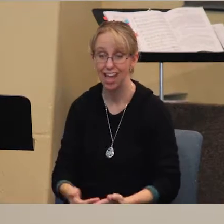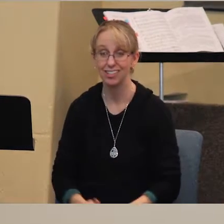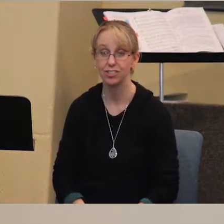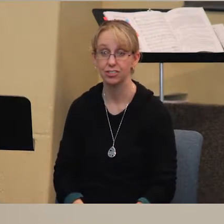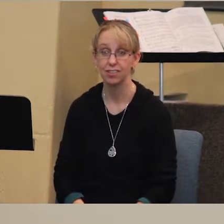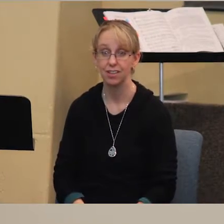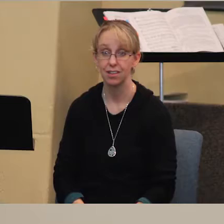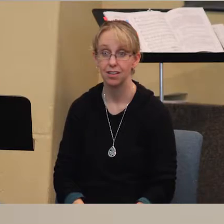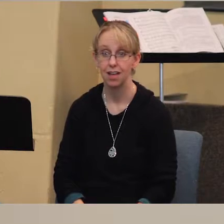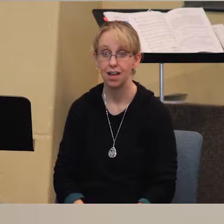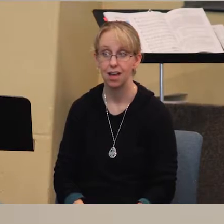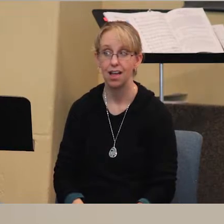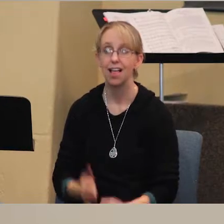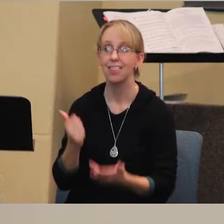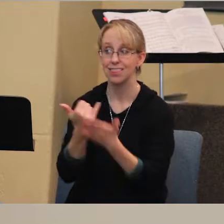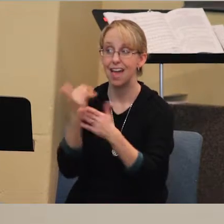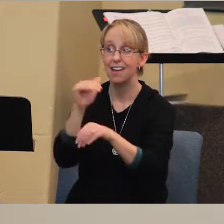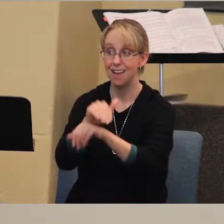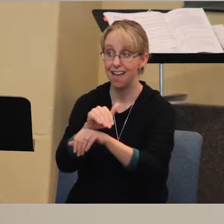values changed.